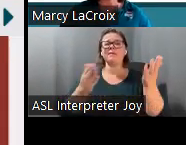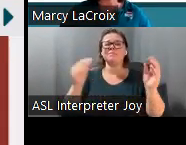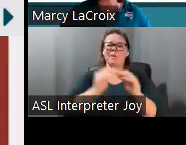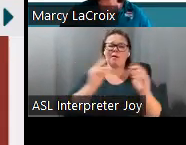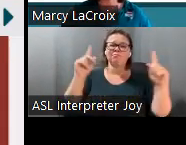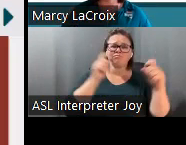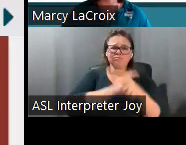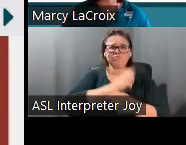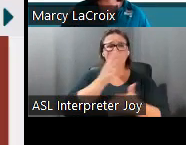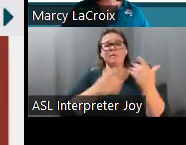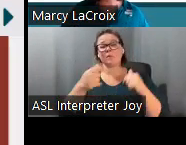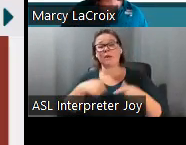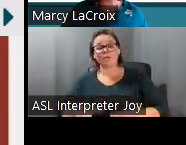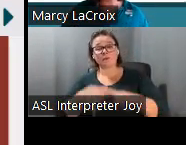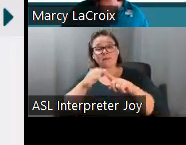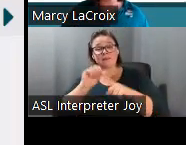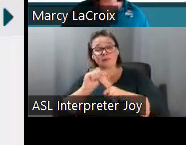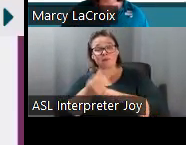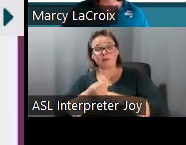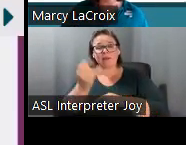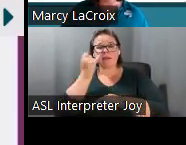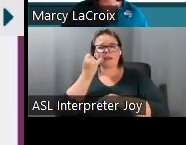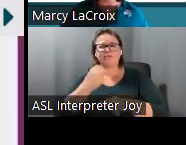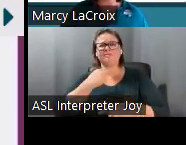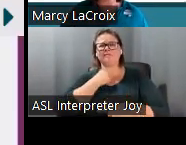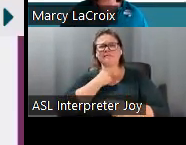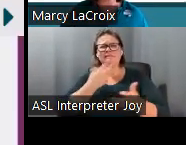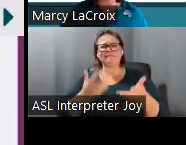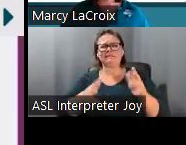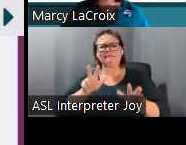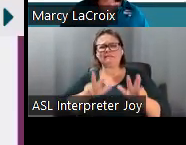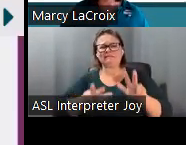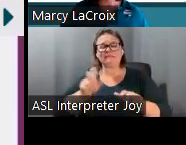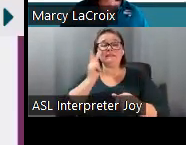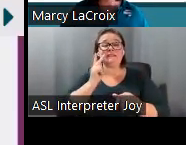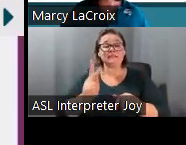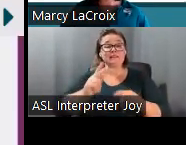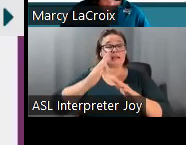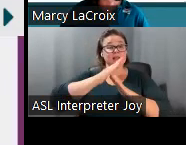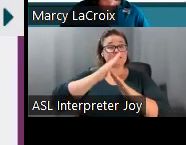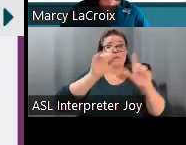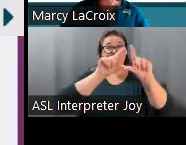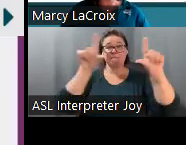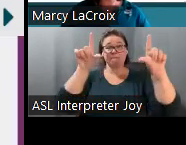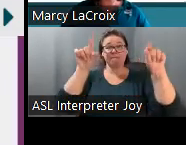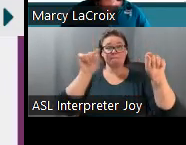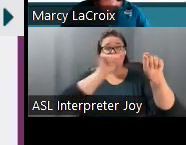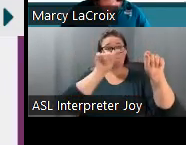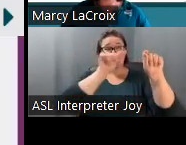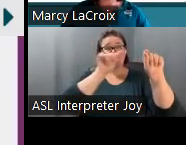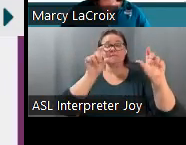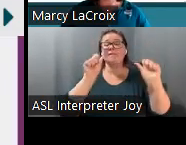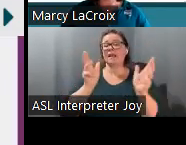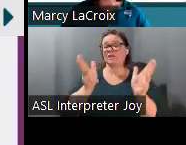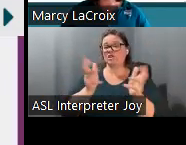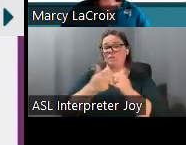have unique situations. And if that's the case, you can see across the top here that you are able to chat with us at the